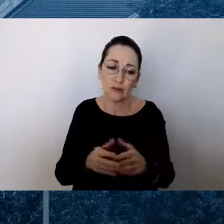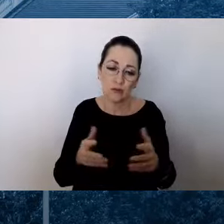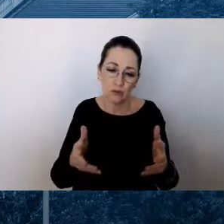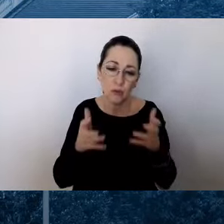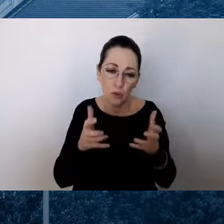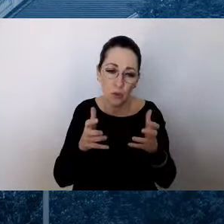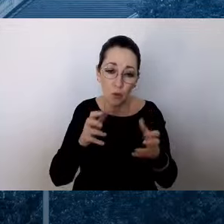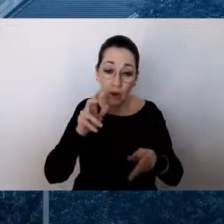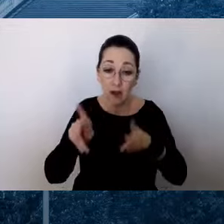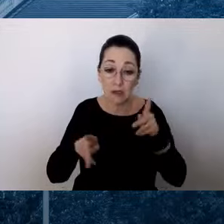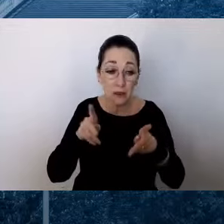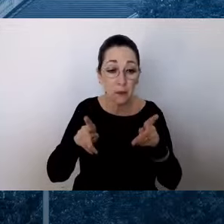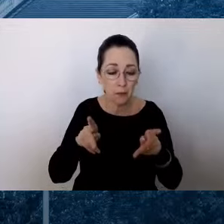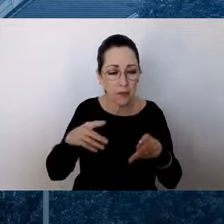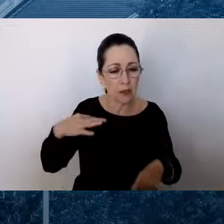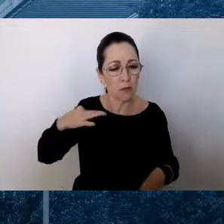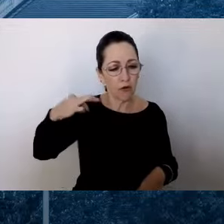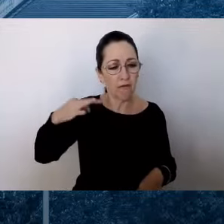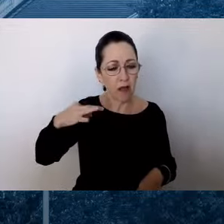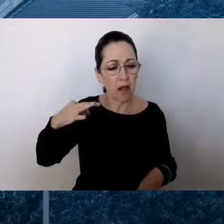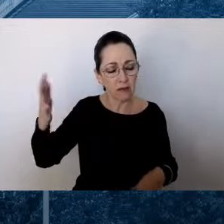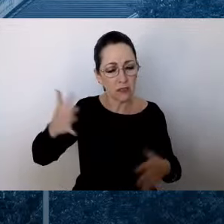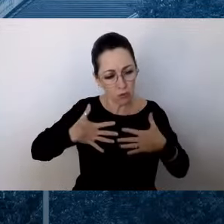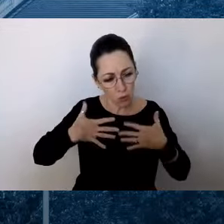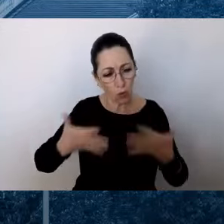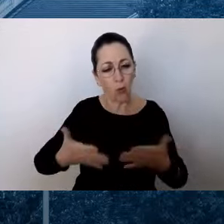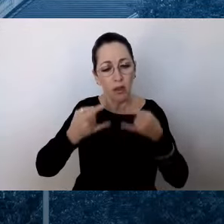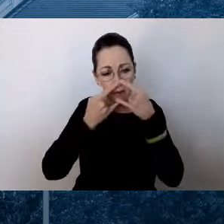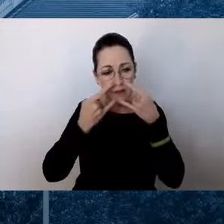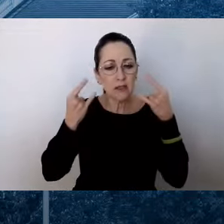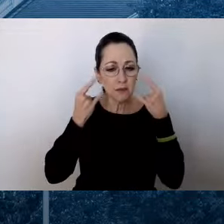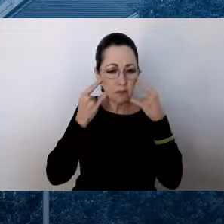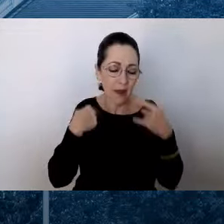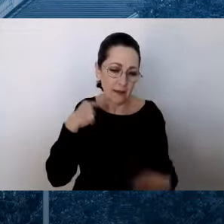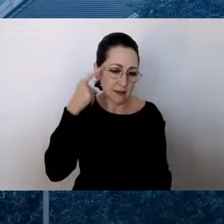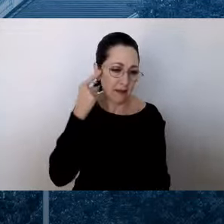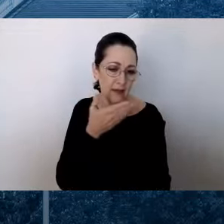do these things voluntarily, I think, is the best way to do it.